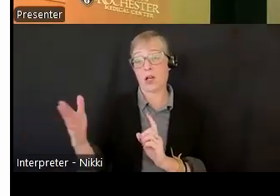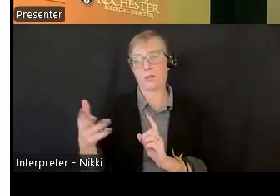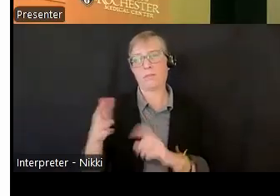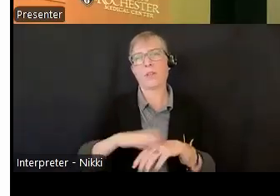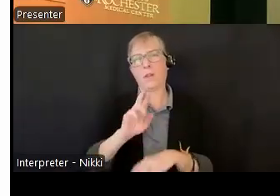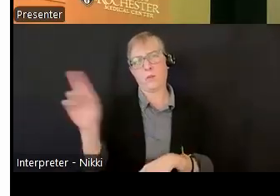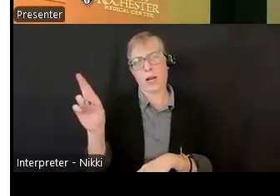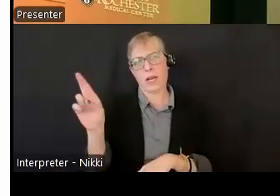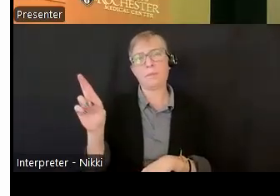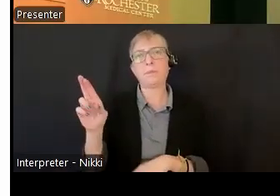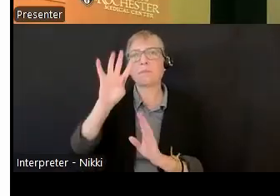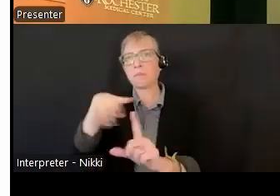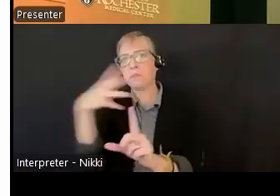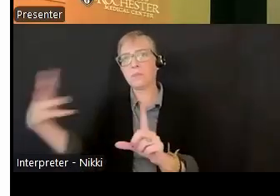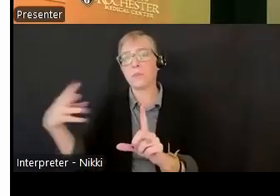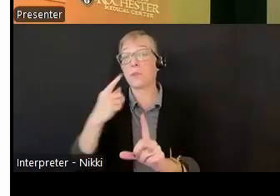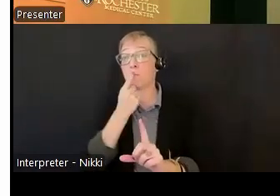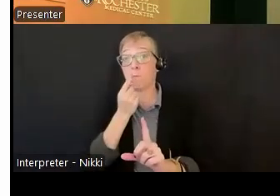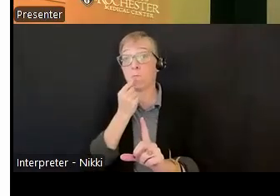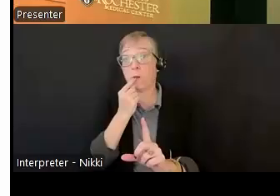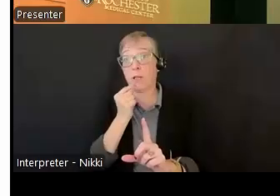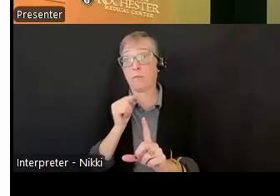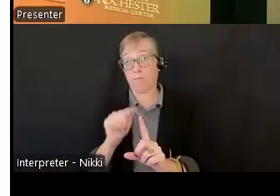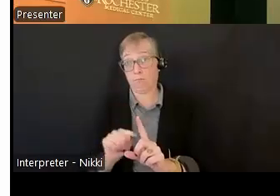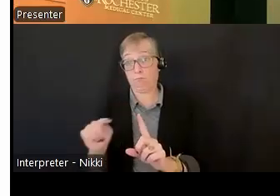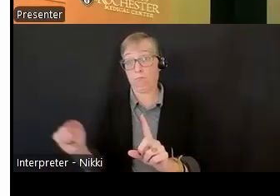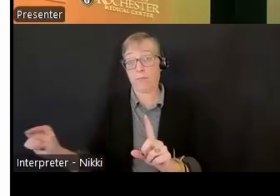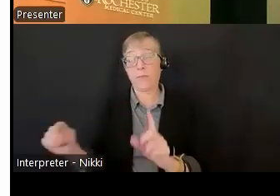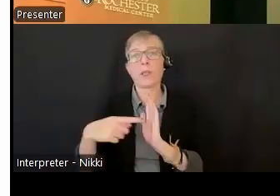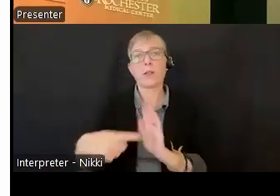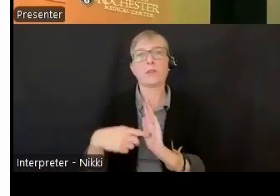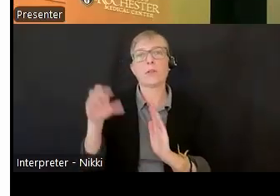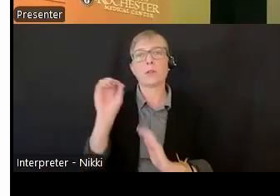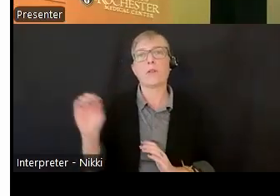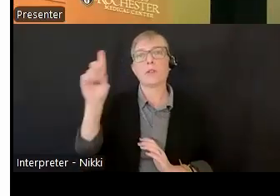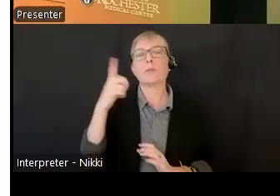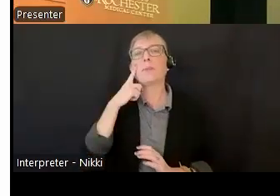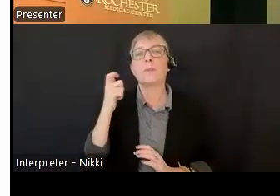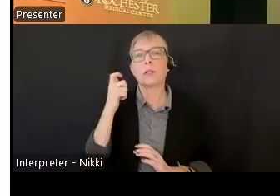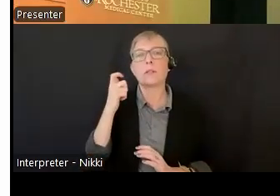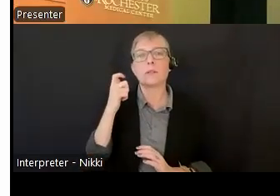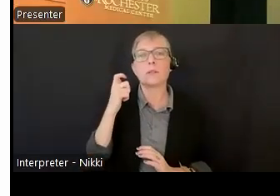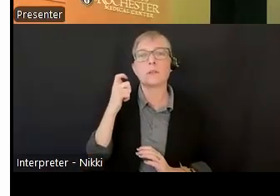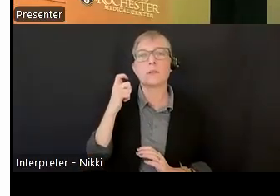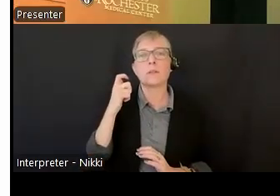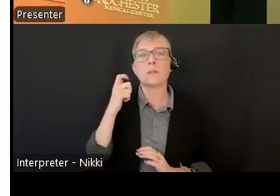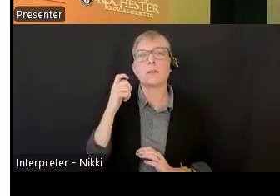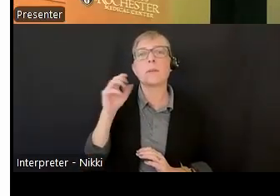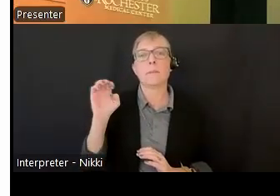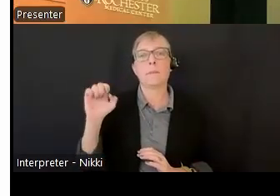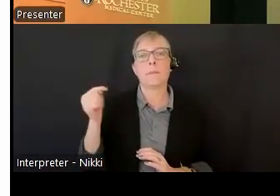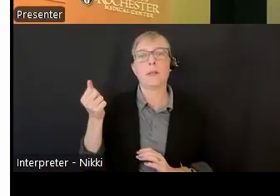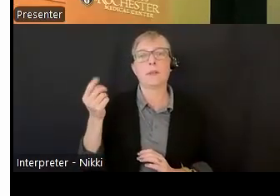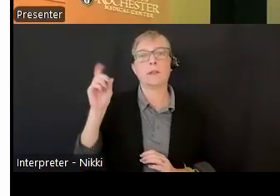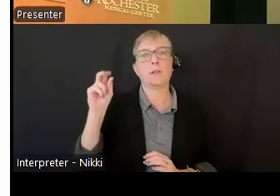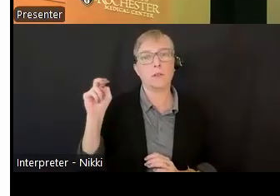shows overdose deaths due to methadone through the pandemic and across about 20 years. And